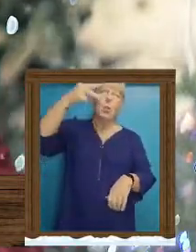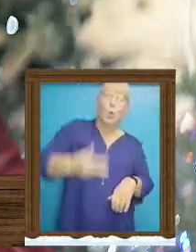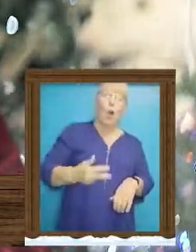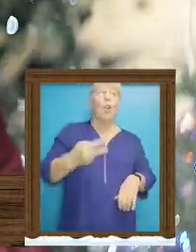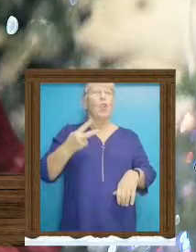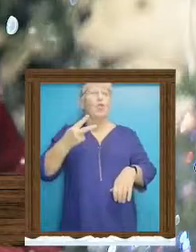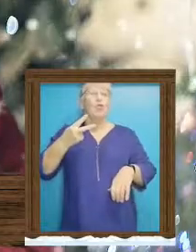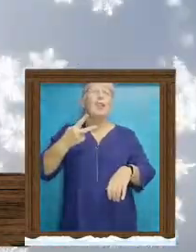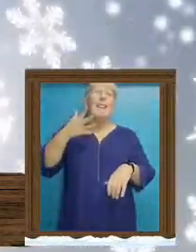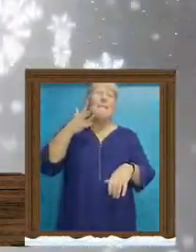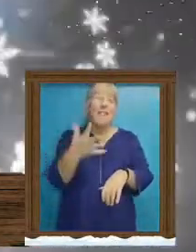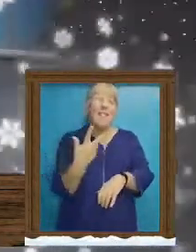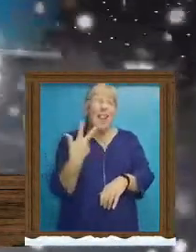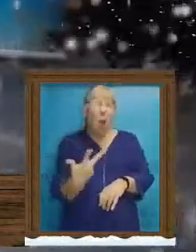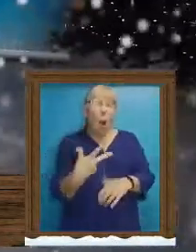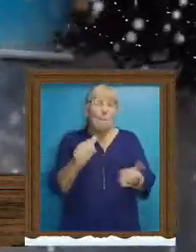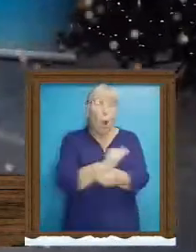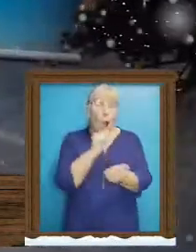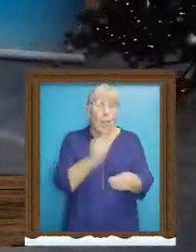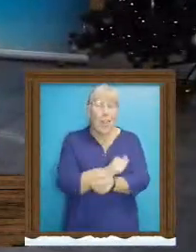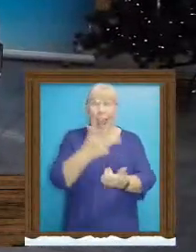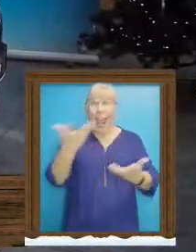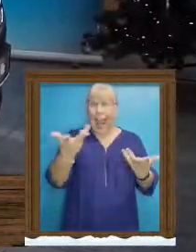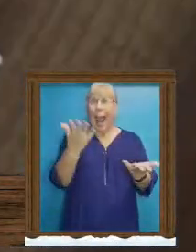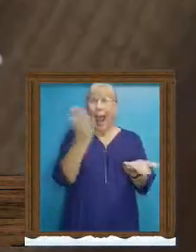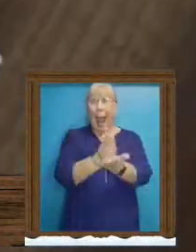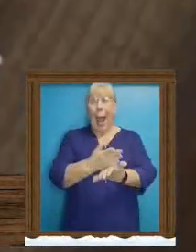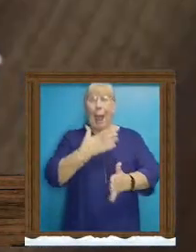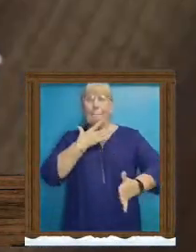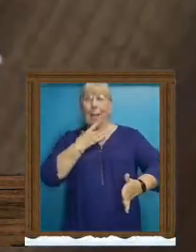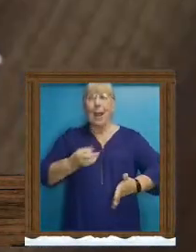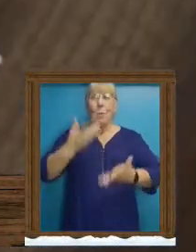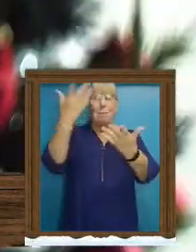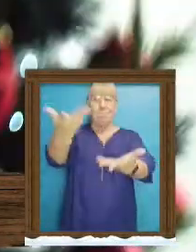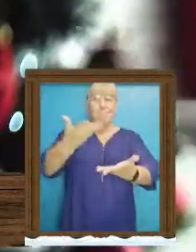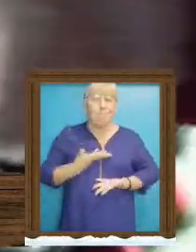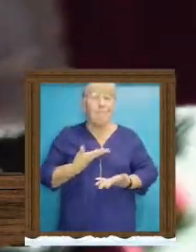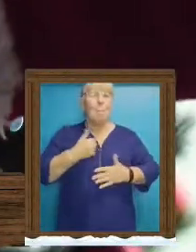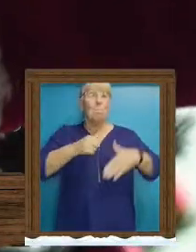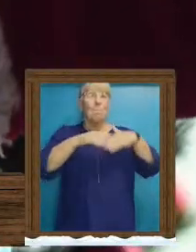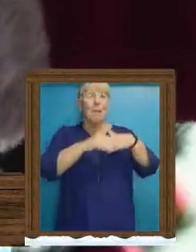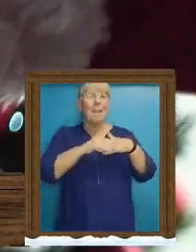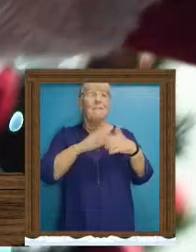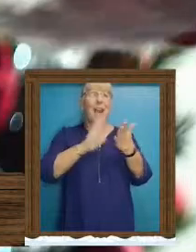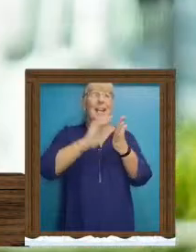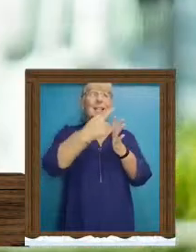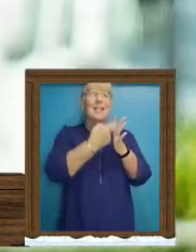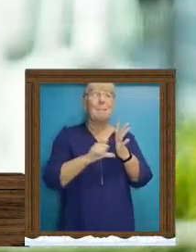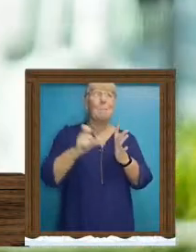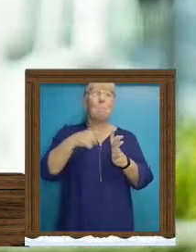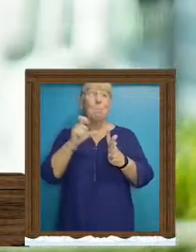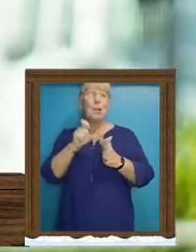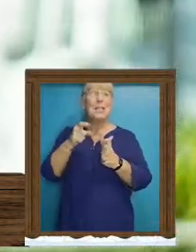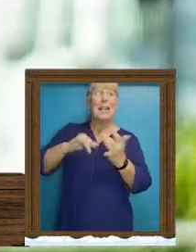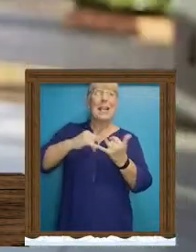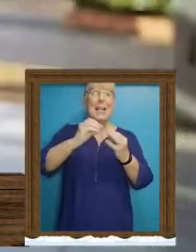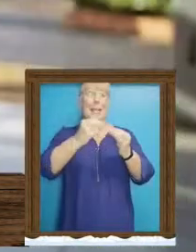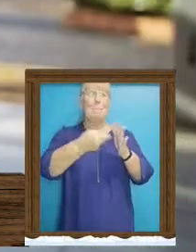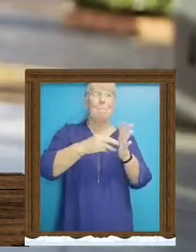1,253rd birthday this year, and my friends at Mercedes-Benz were able to make my wish come true!